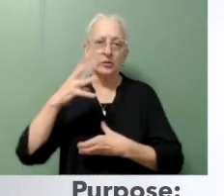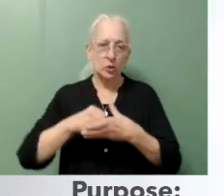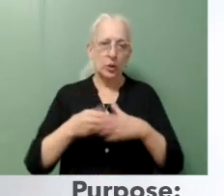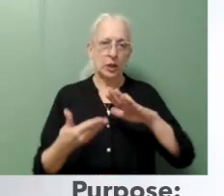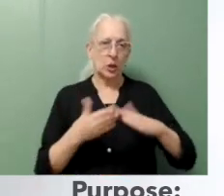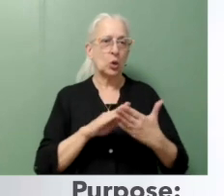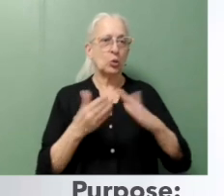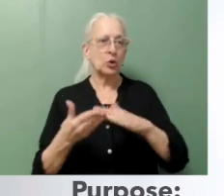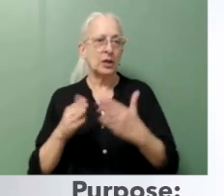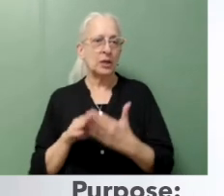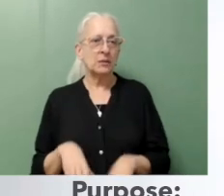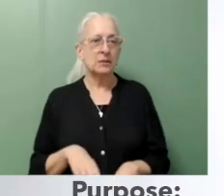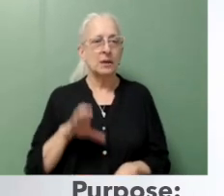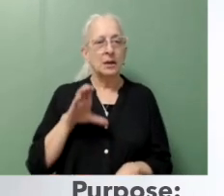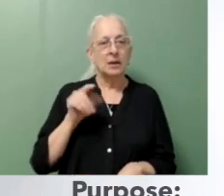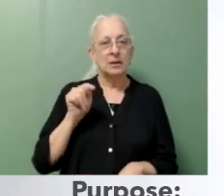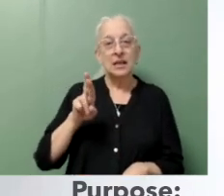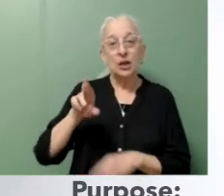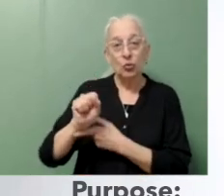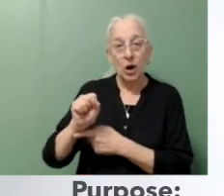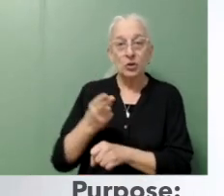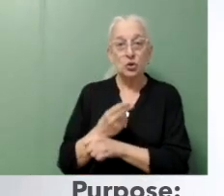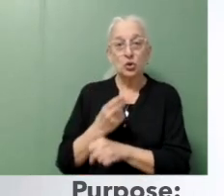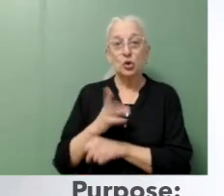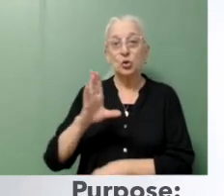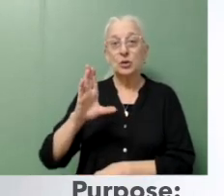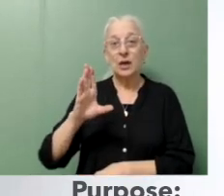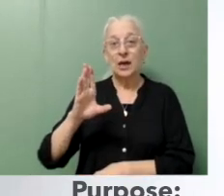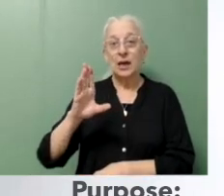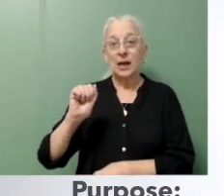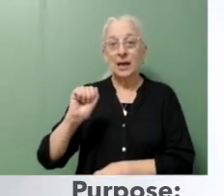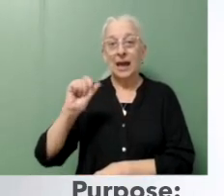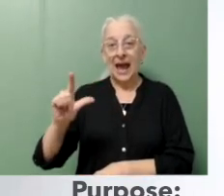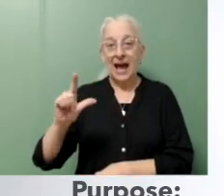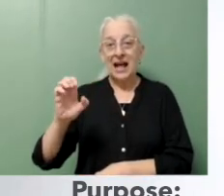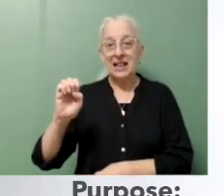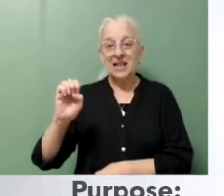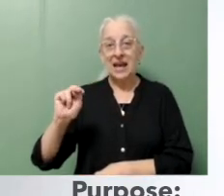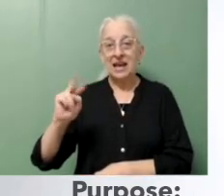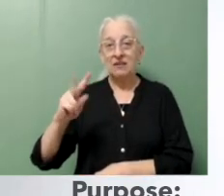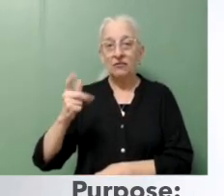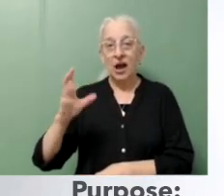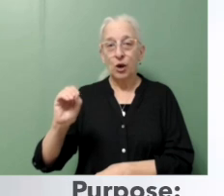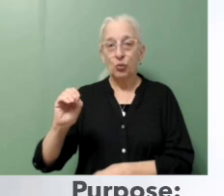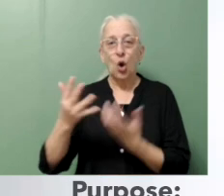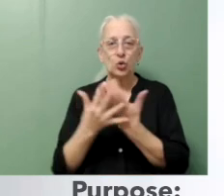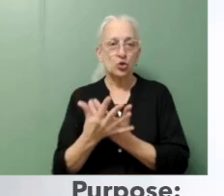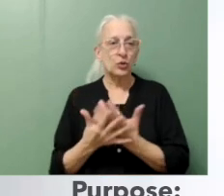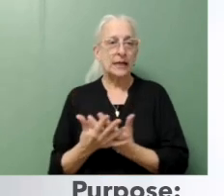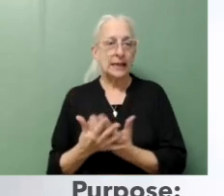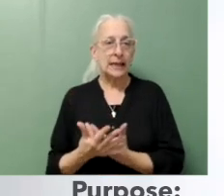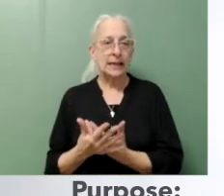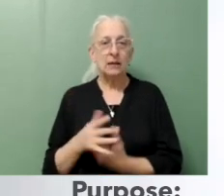outreach. CT Rocks used the Cal Enviro Screen 4.0 tool in order to focus on